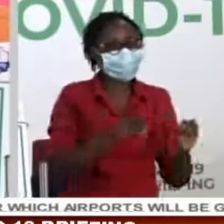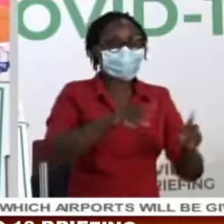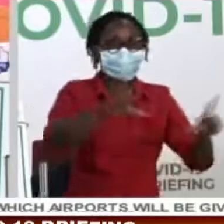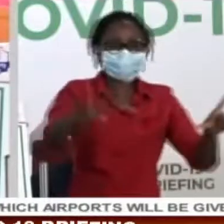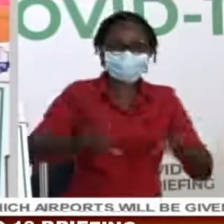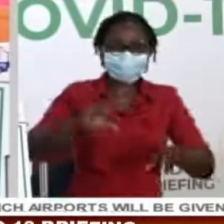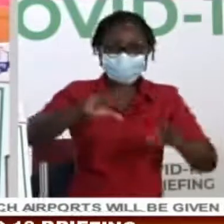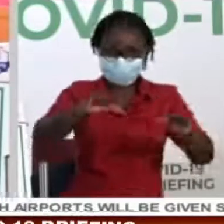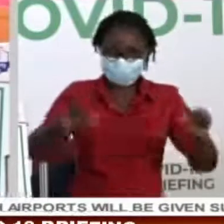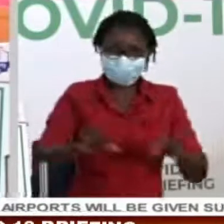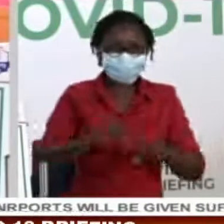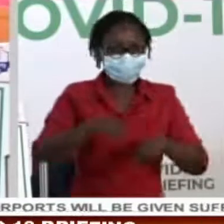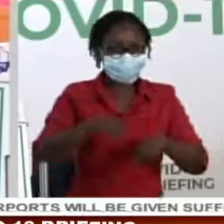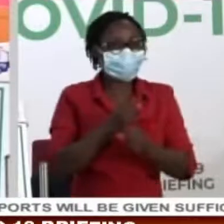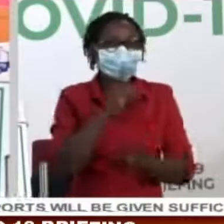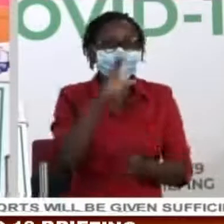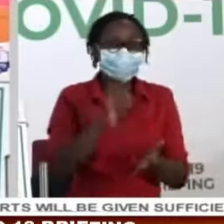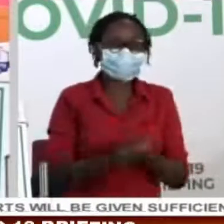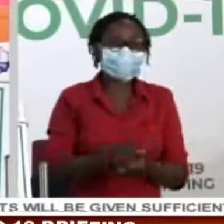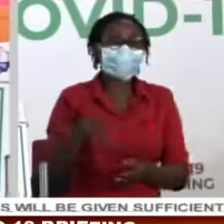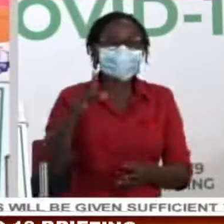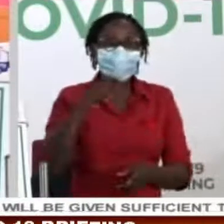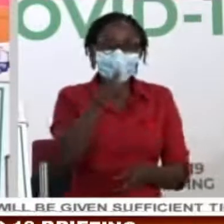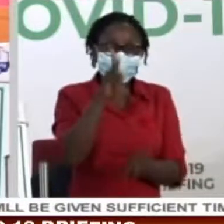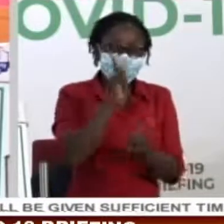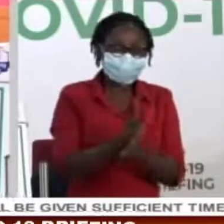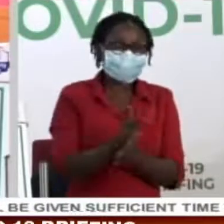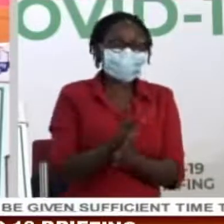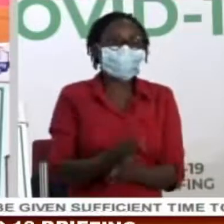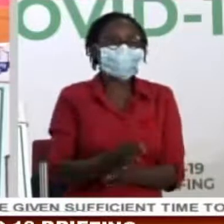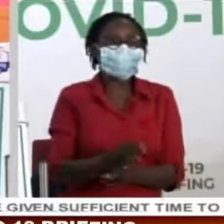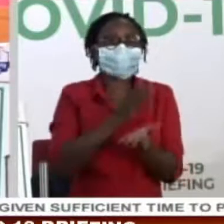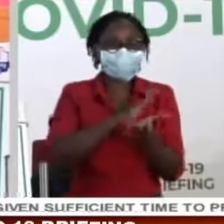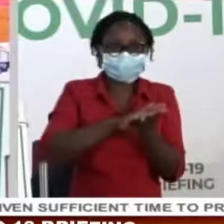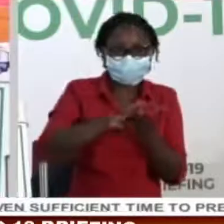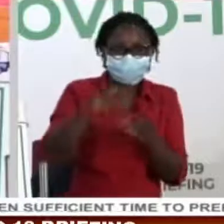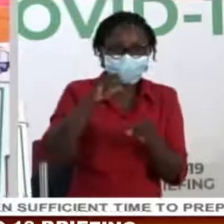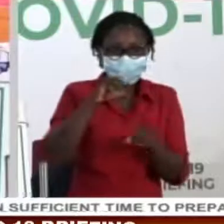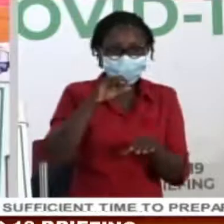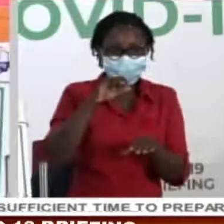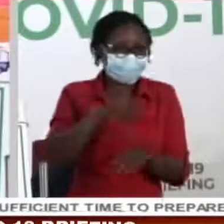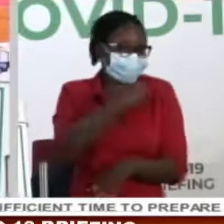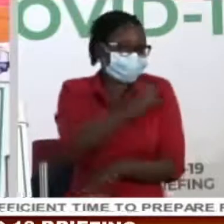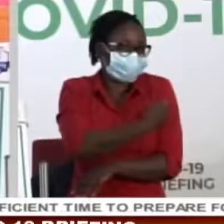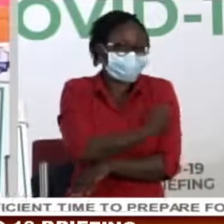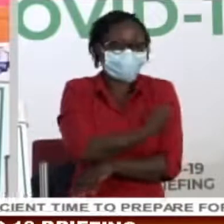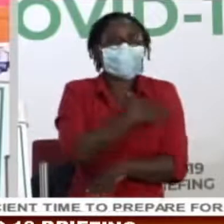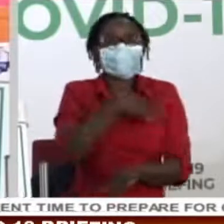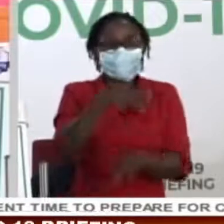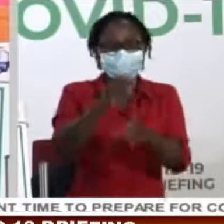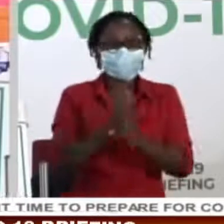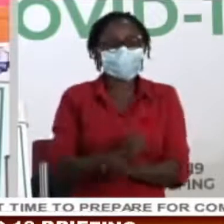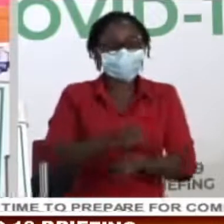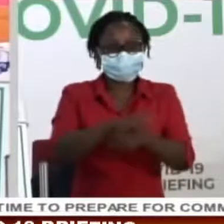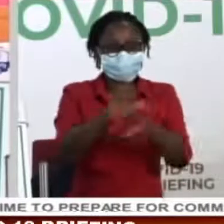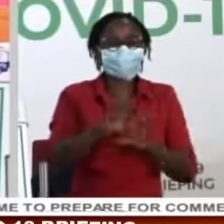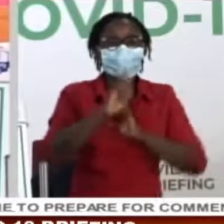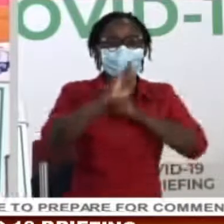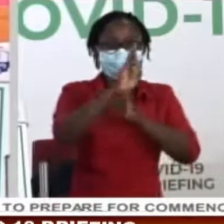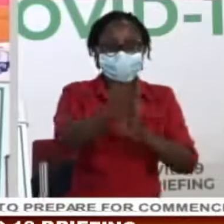that we maintain routine services and immunization. And we're also taking COVID-19 response